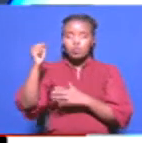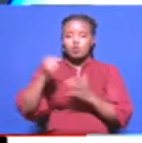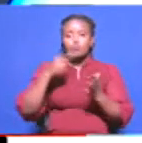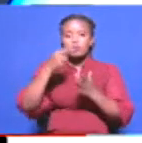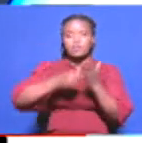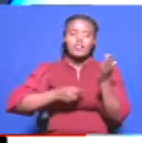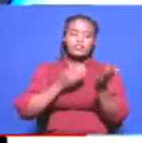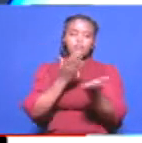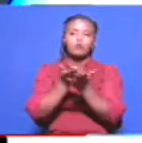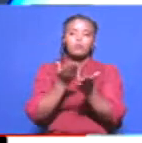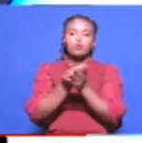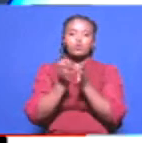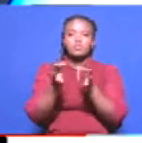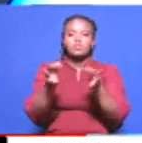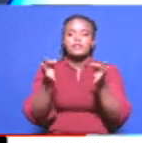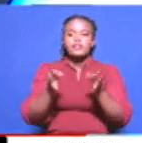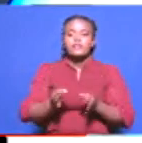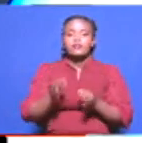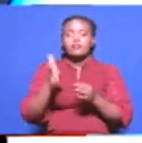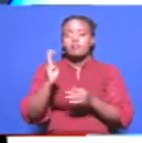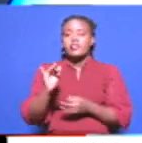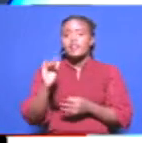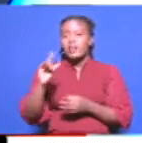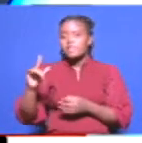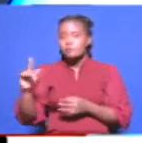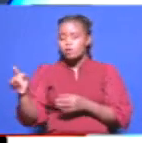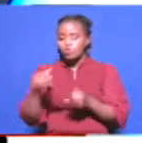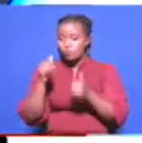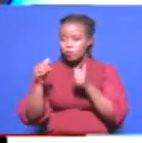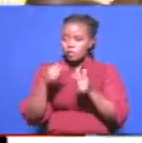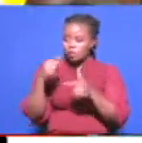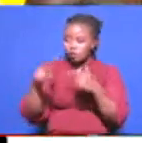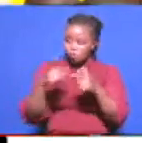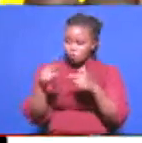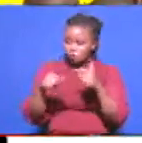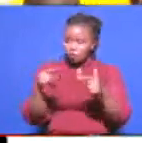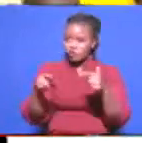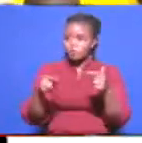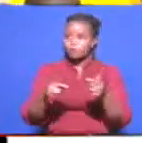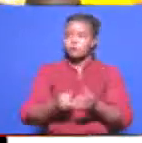Bill 2022 that are still being processed.